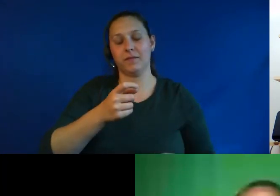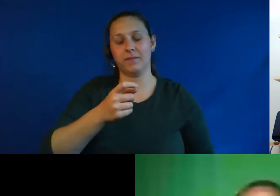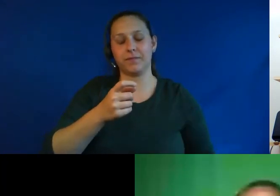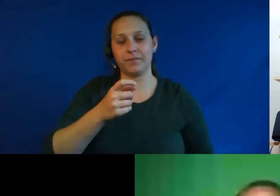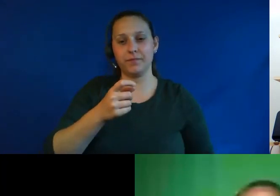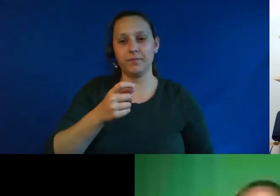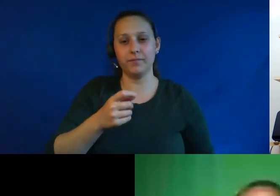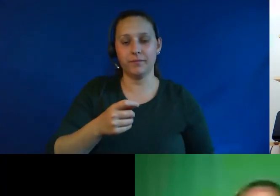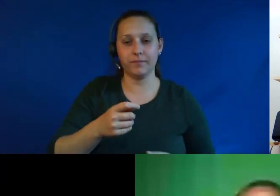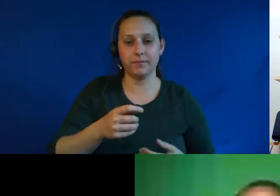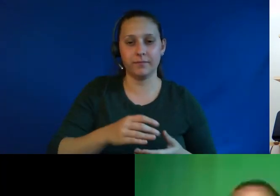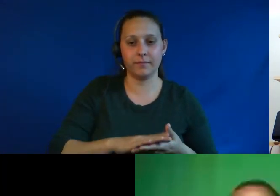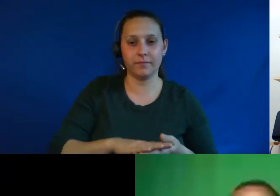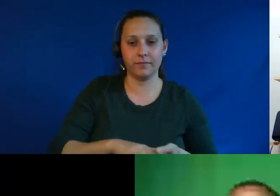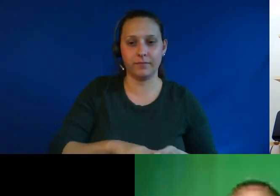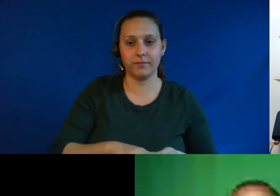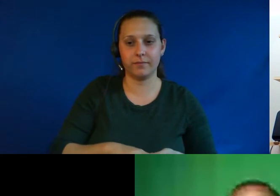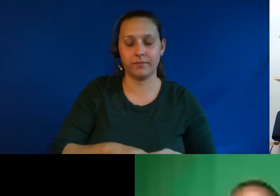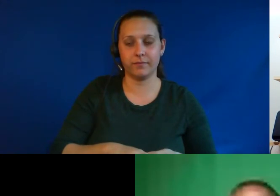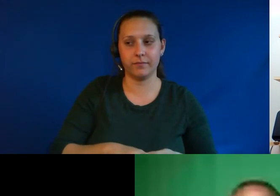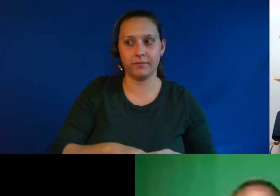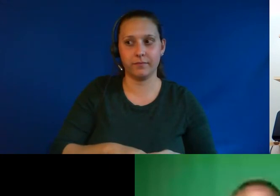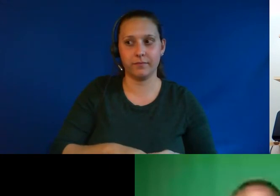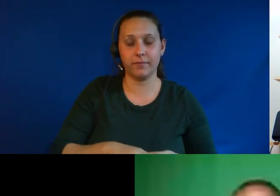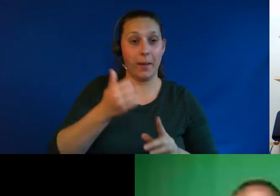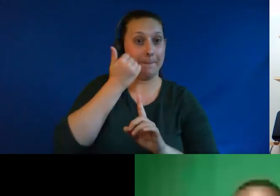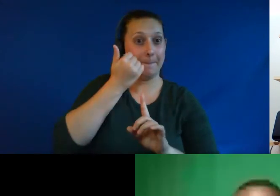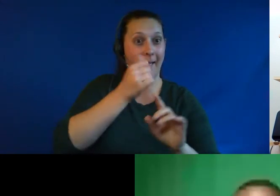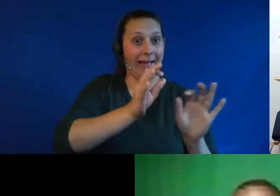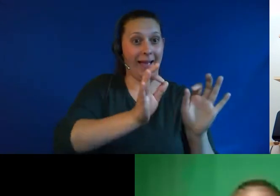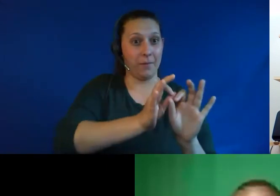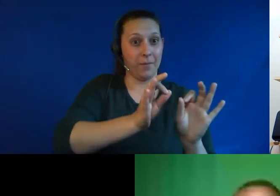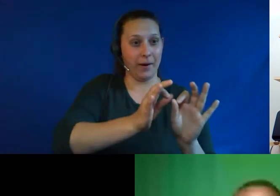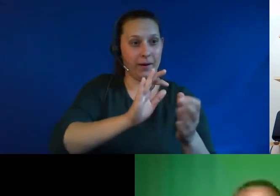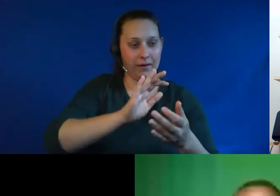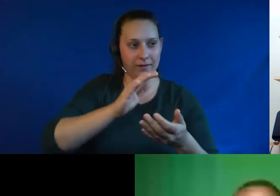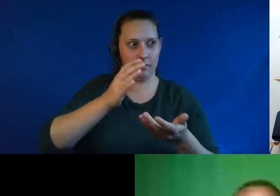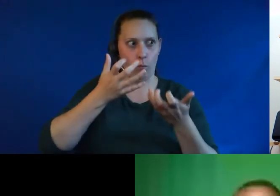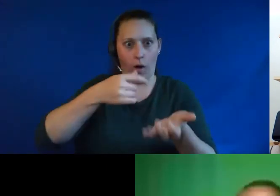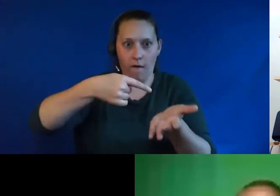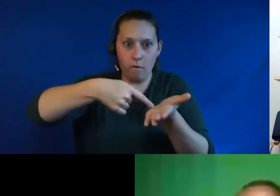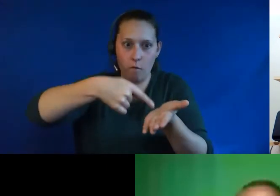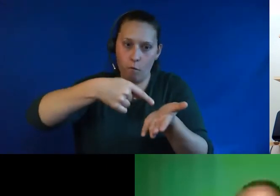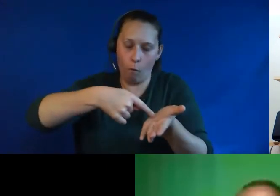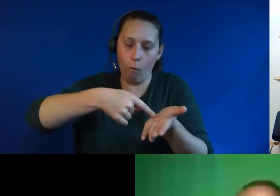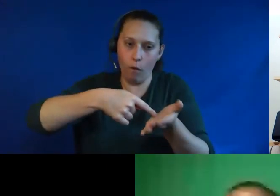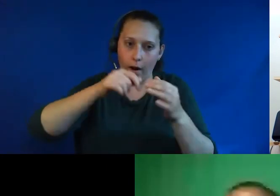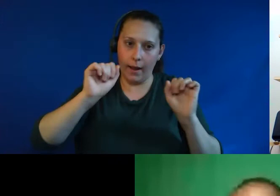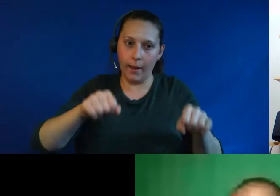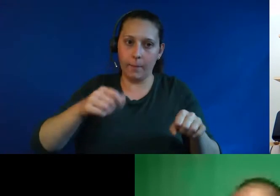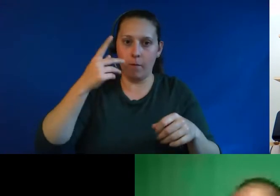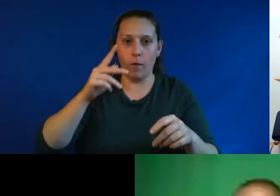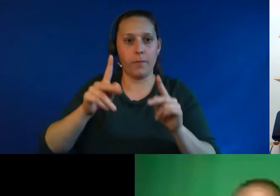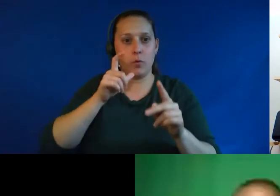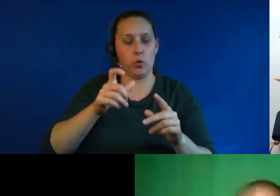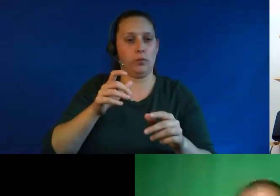for getting our price of our pad to make it very affordable for the marginalized people